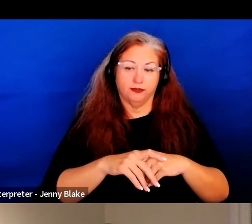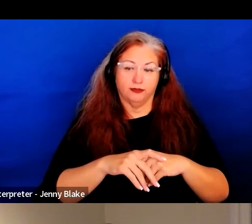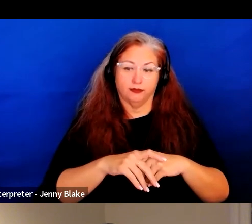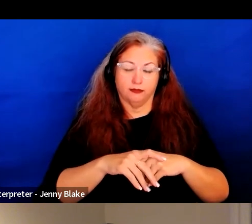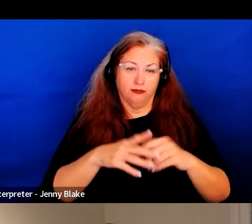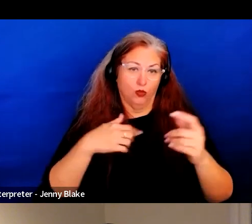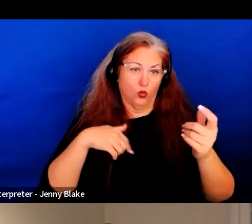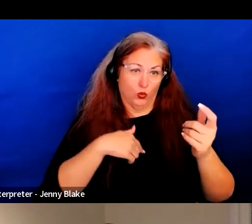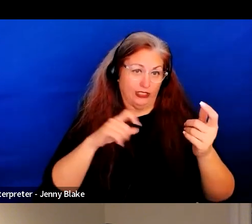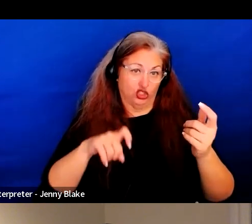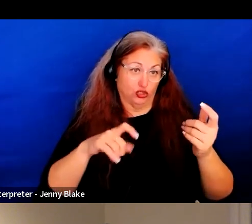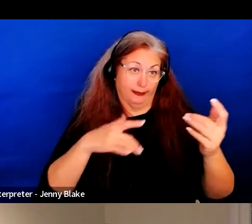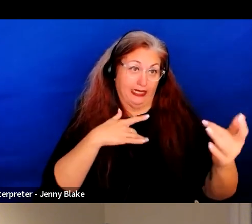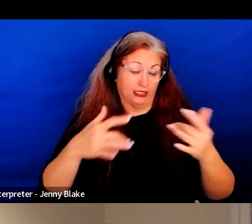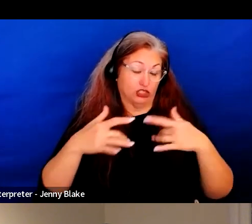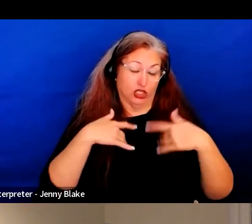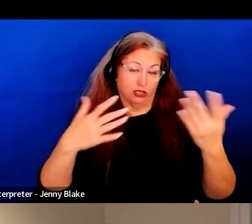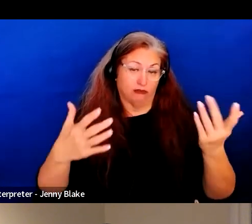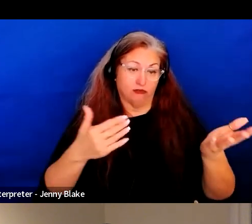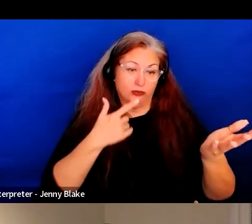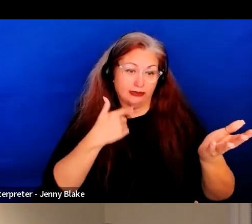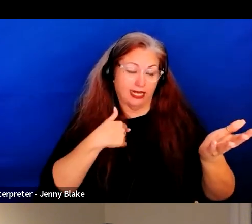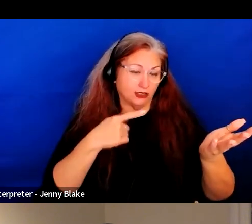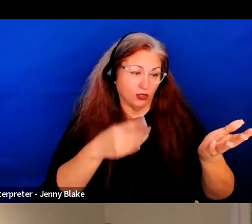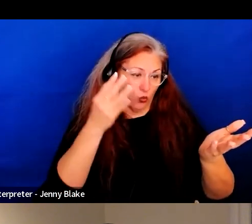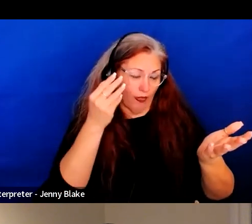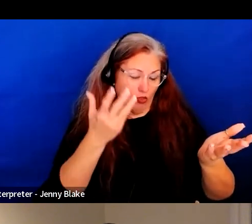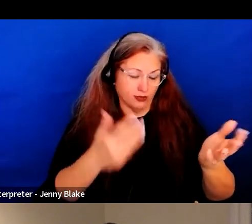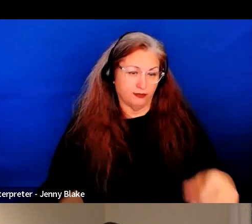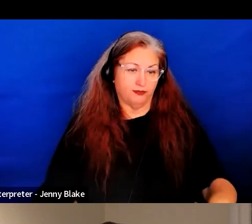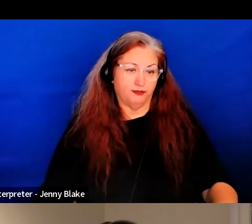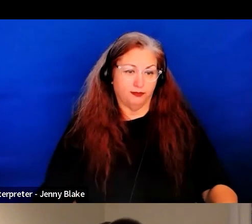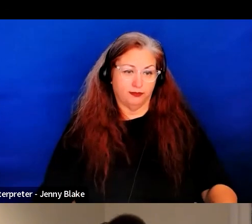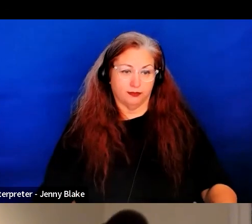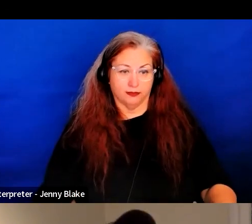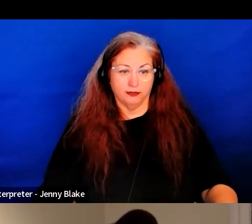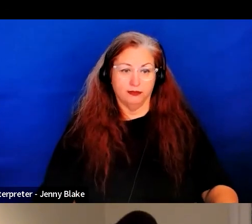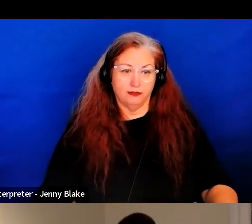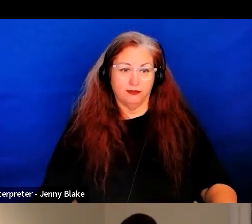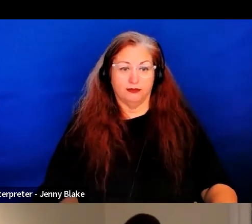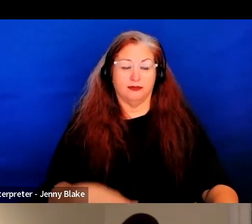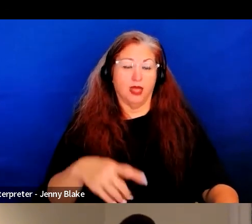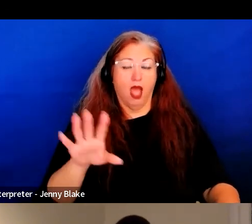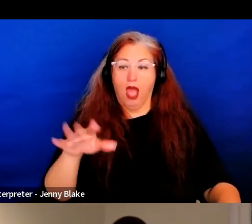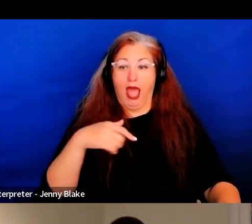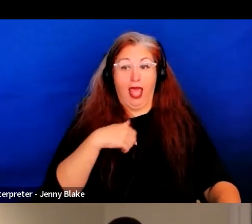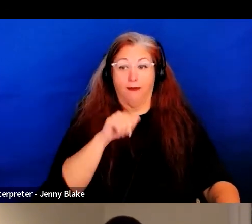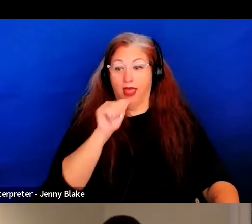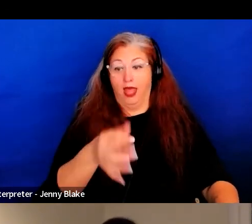We should all be concerned. So tell us what your thoughts are about that. I'm by no means an